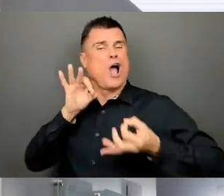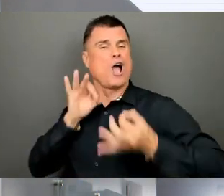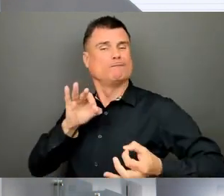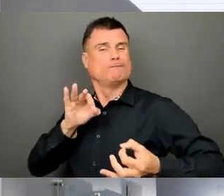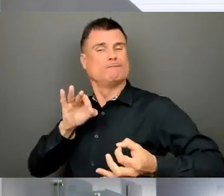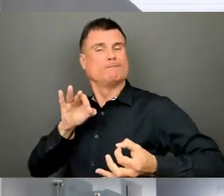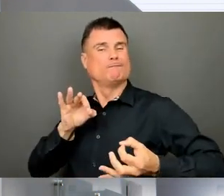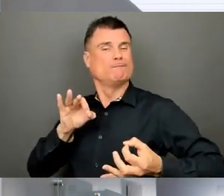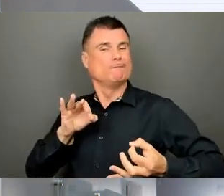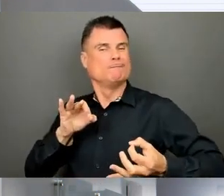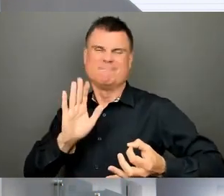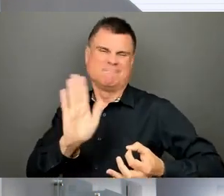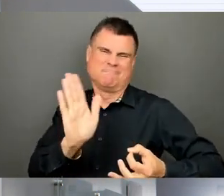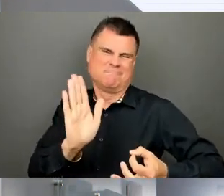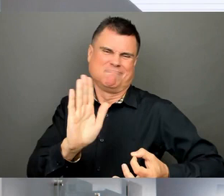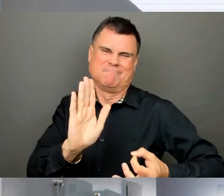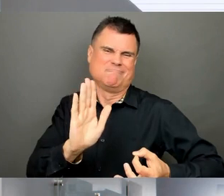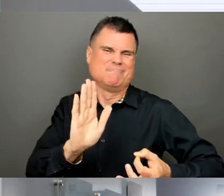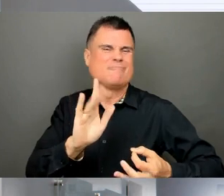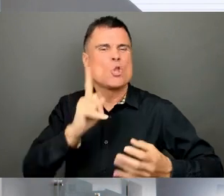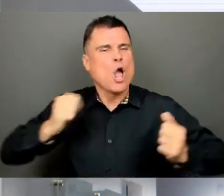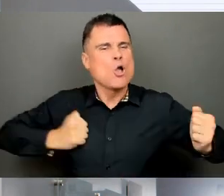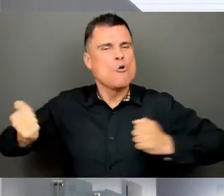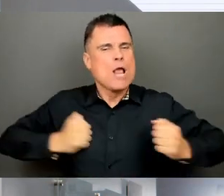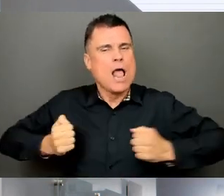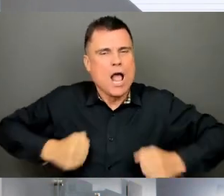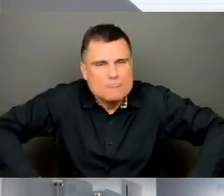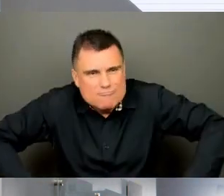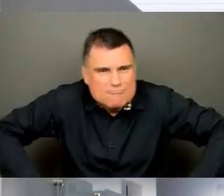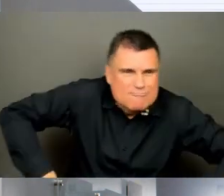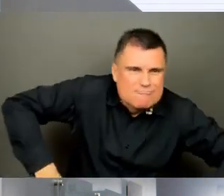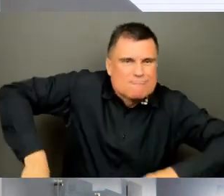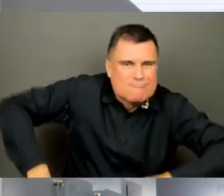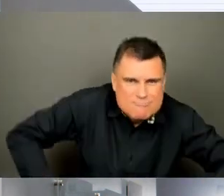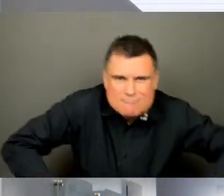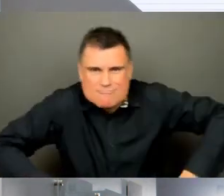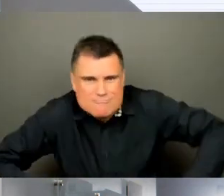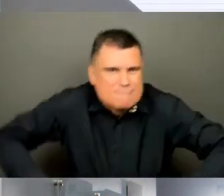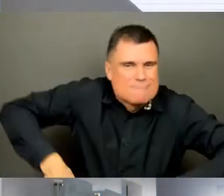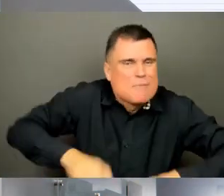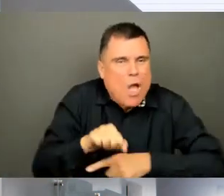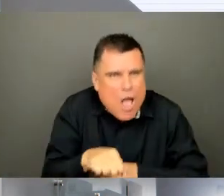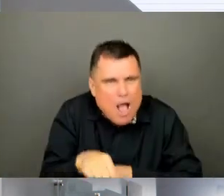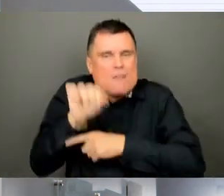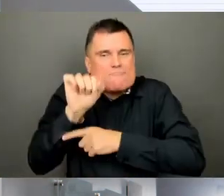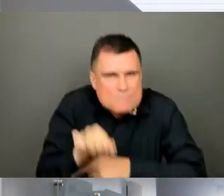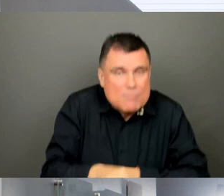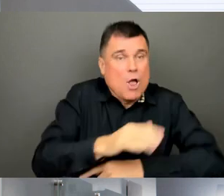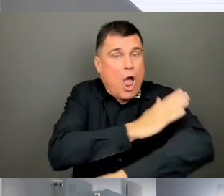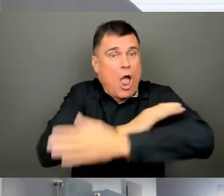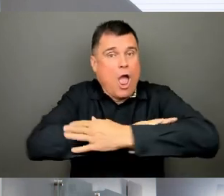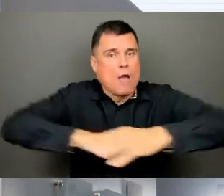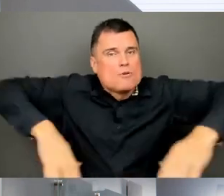posture. So we want to hang like a gorilla. We're going to let our arms dangle and we're going to go up. So you can keep your arms loose. You